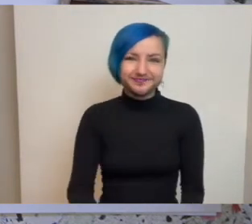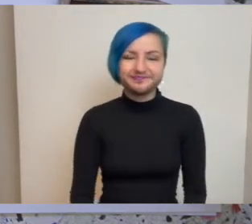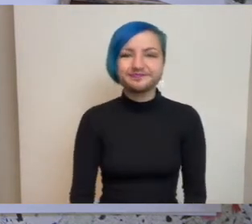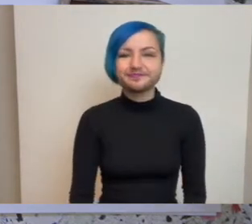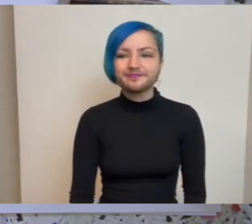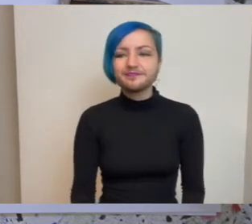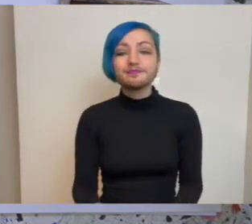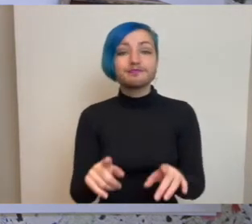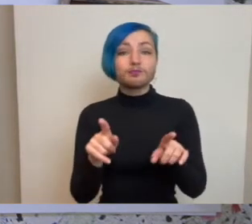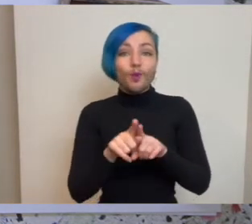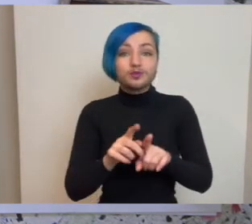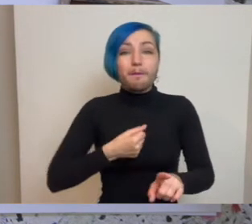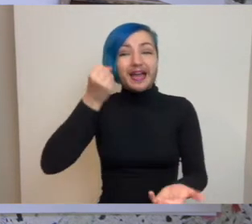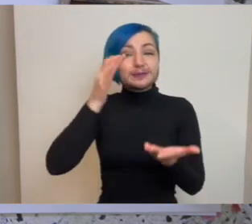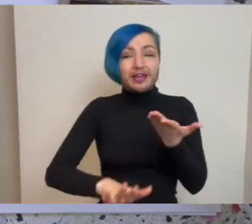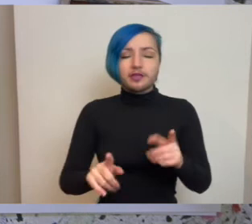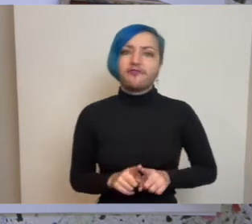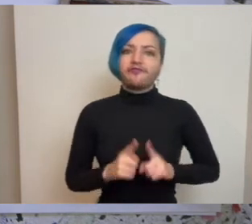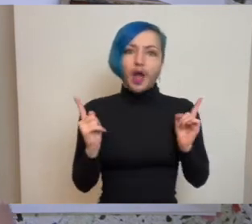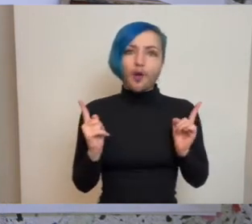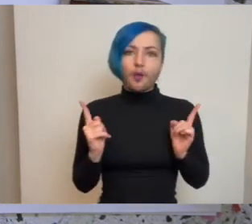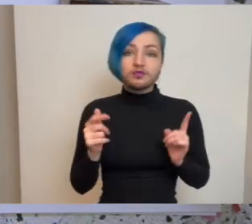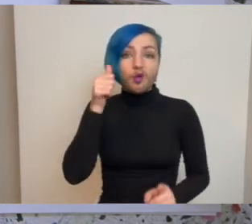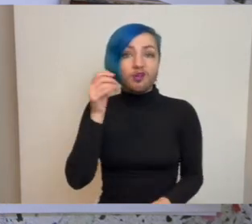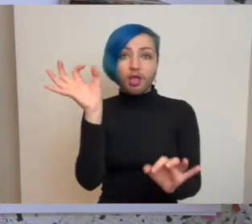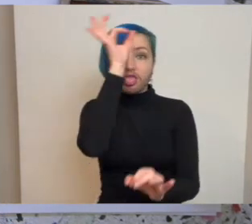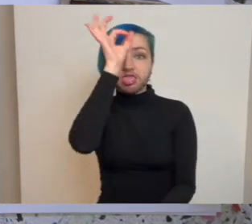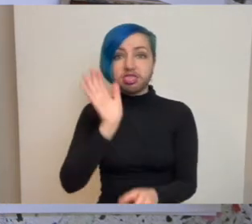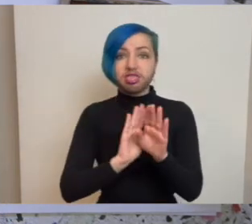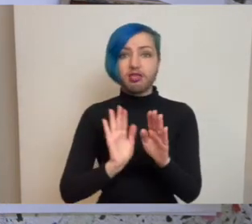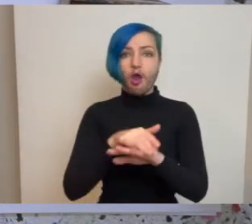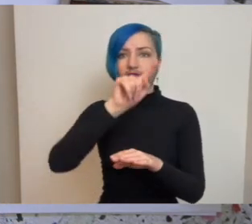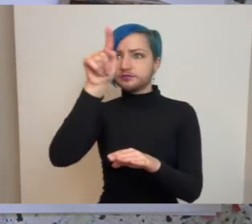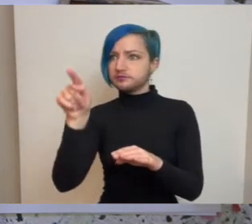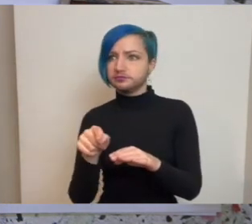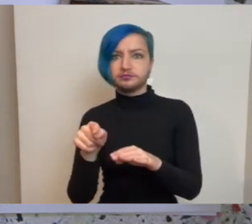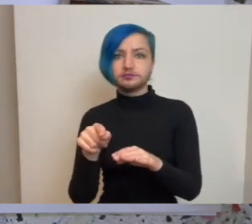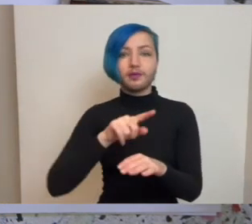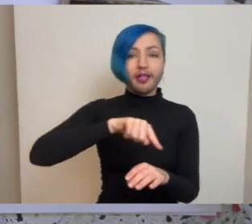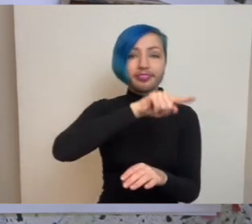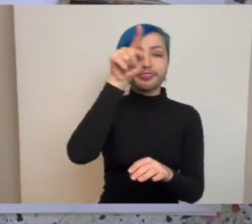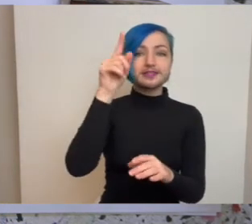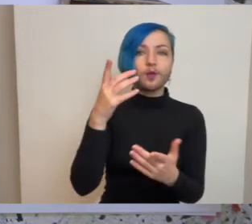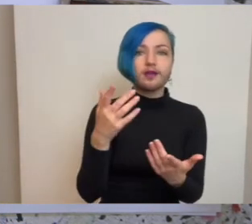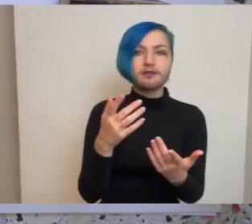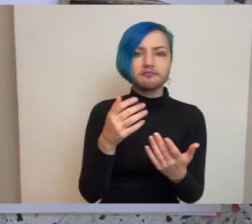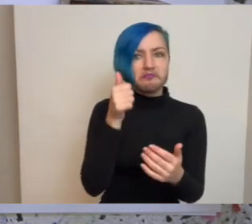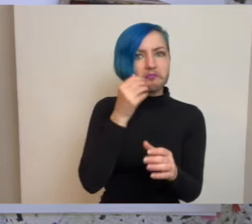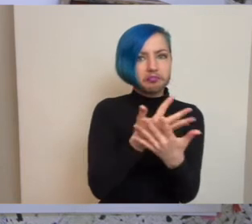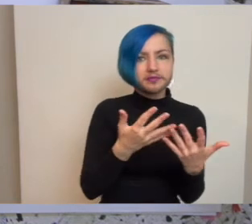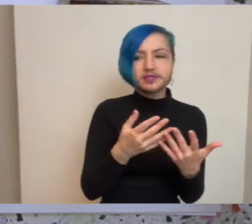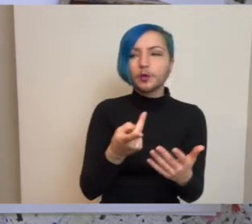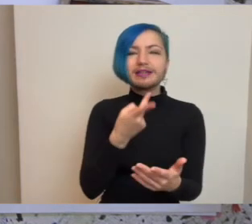but also the difference in my experience. I know nothing about that side. I'm really, really quickly going to draw a second one, because